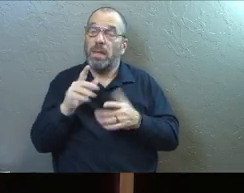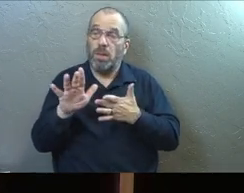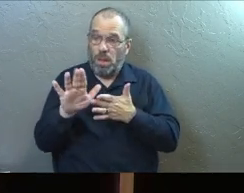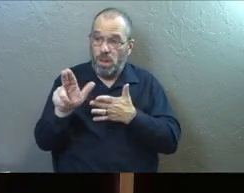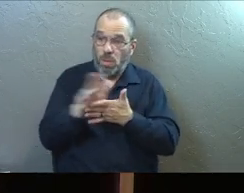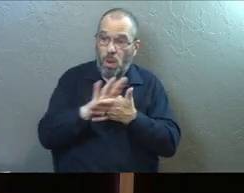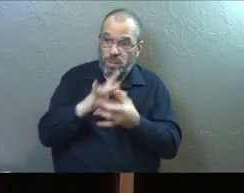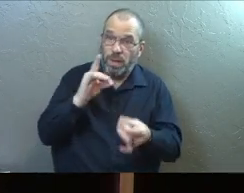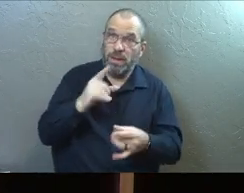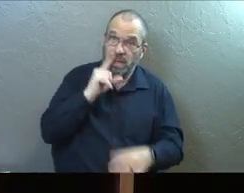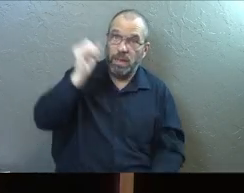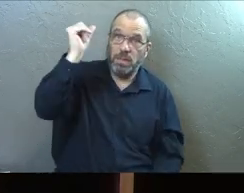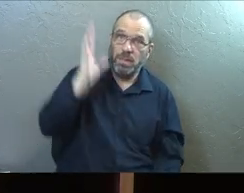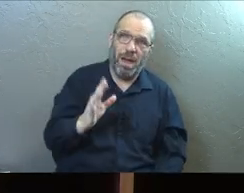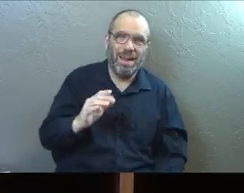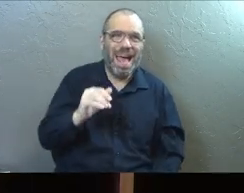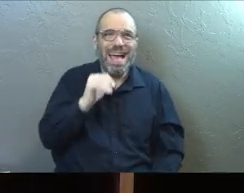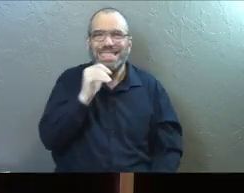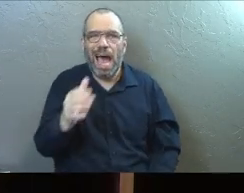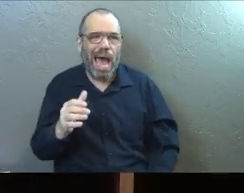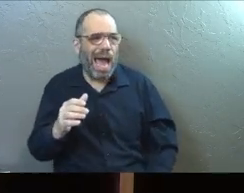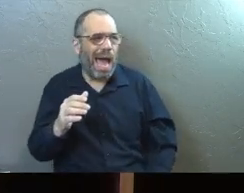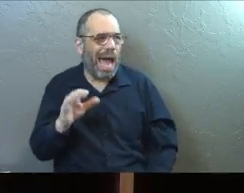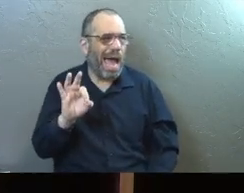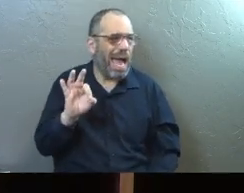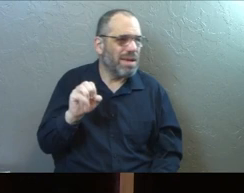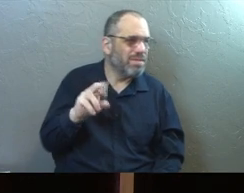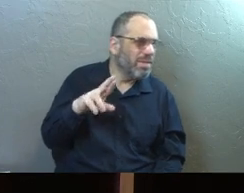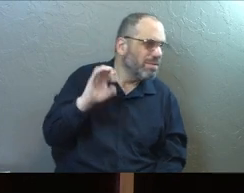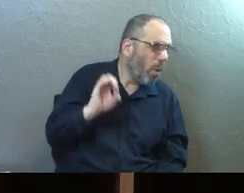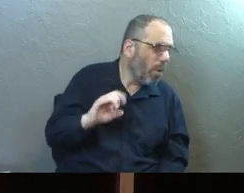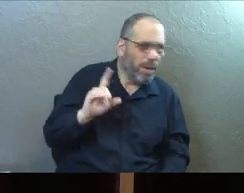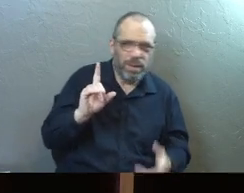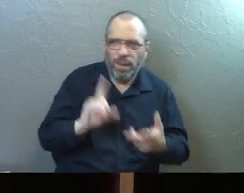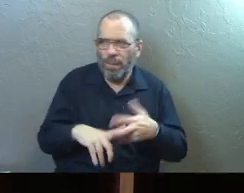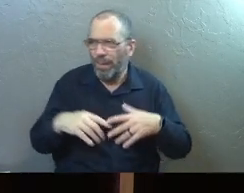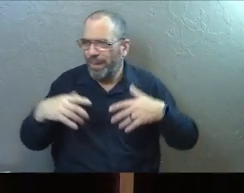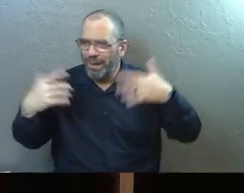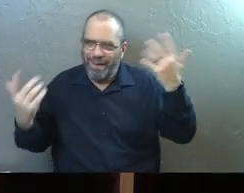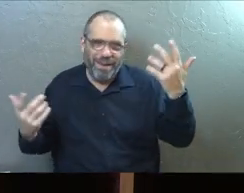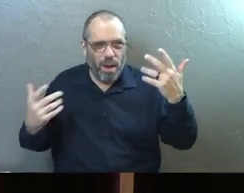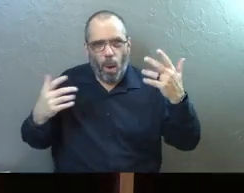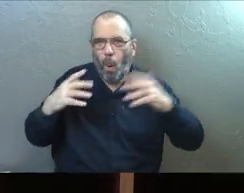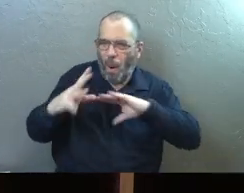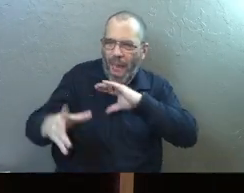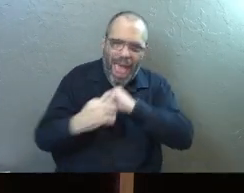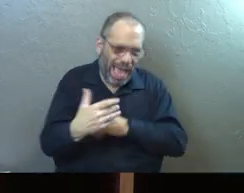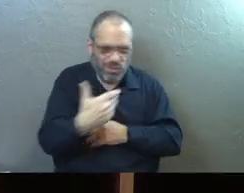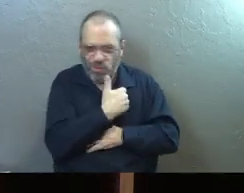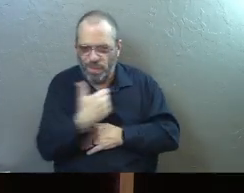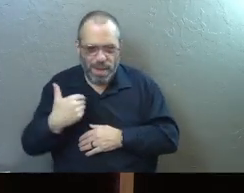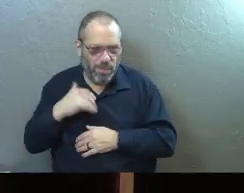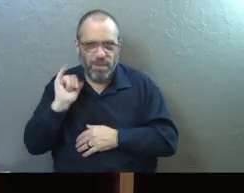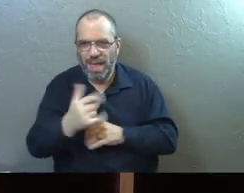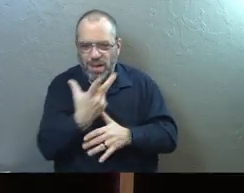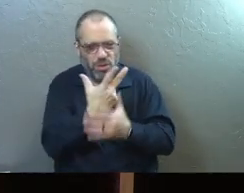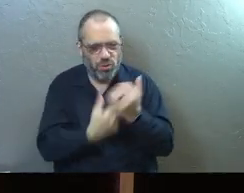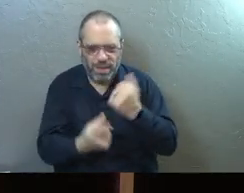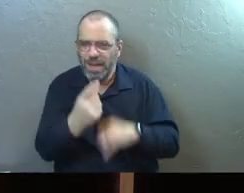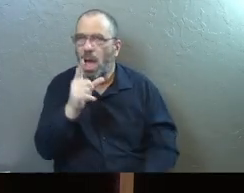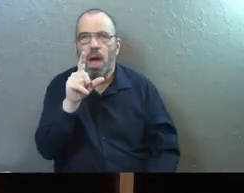by the way. Yes. He is not a force. He is not just like the extra member of the Trinity,